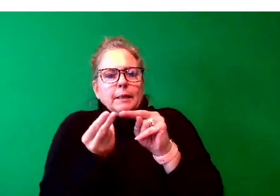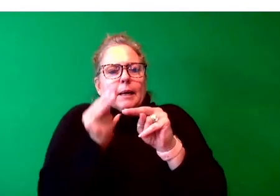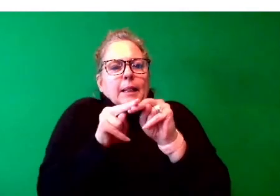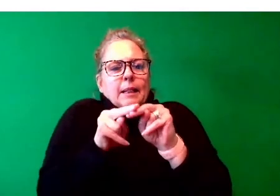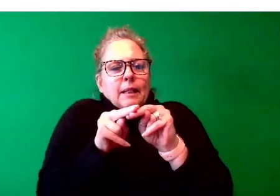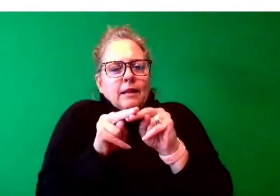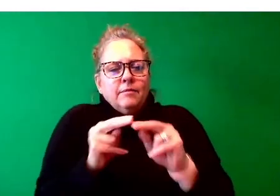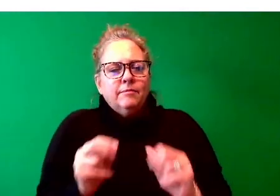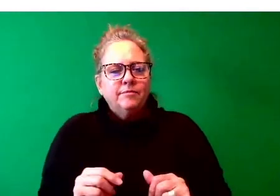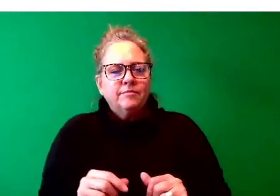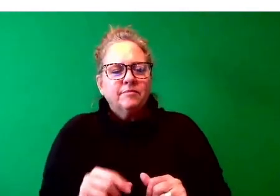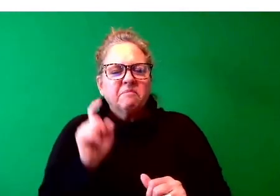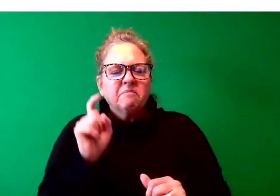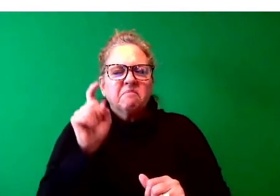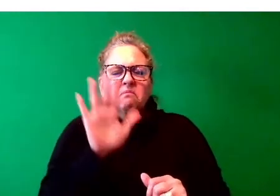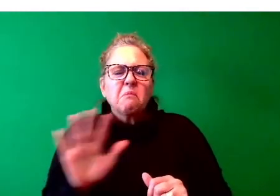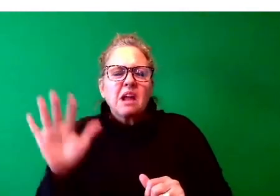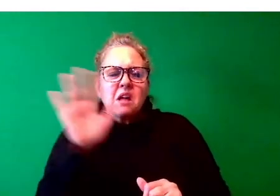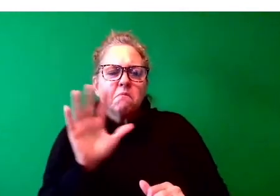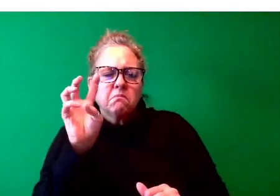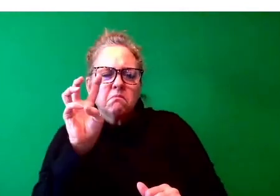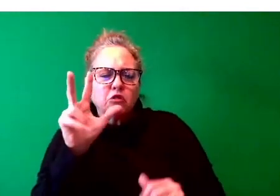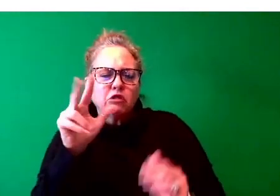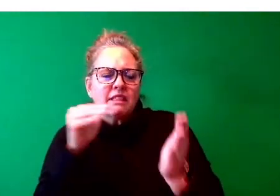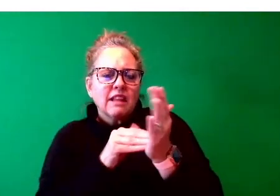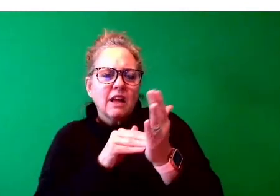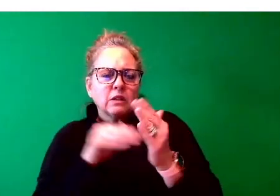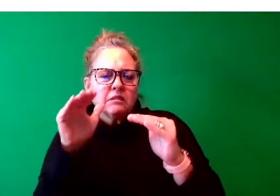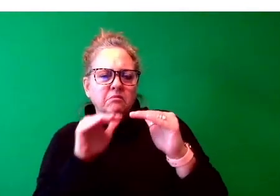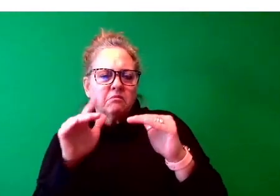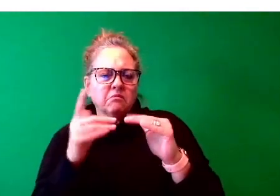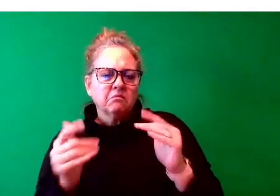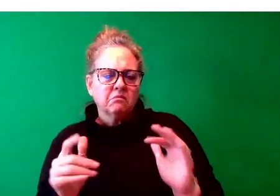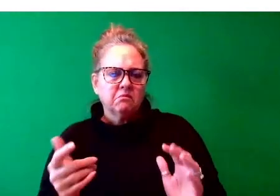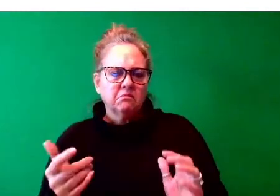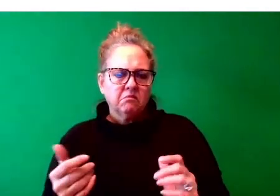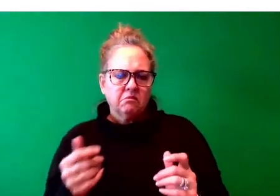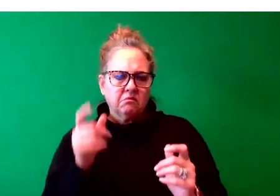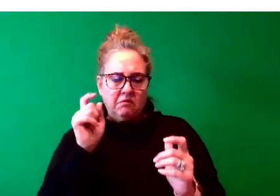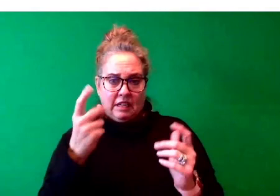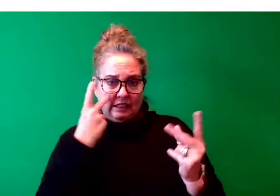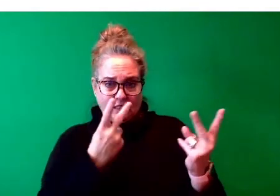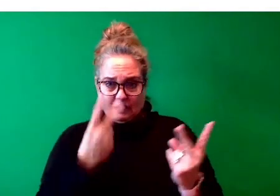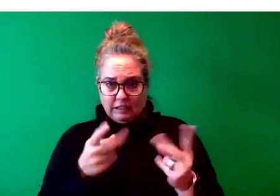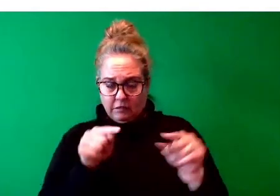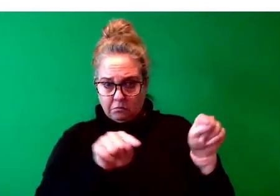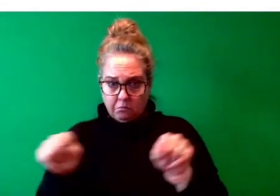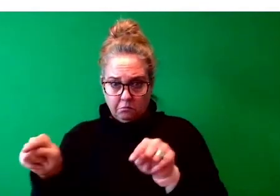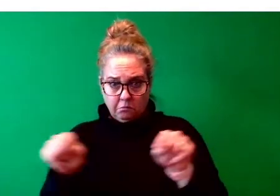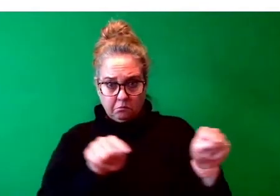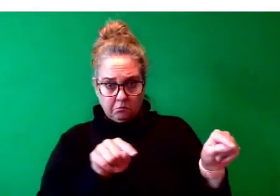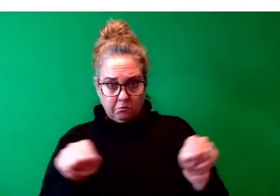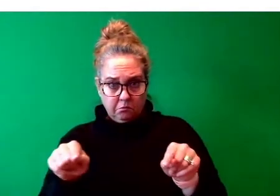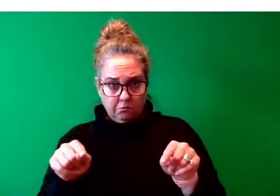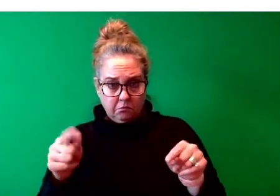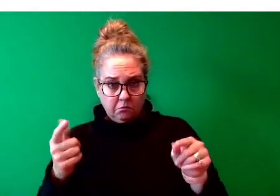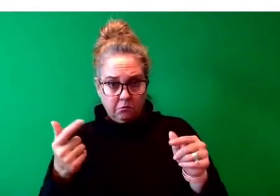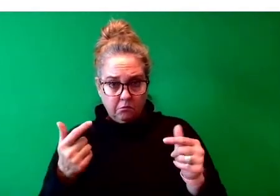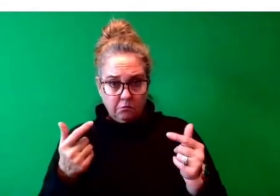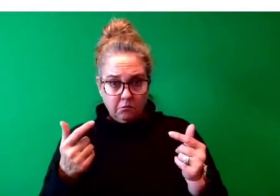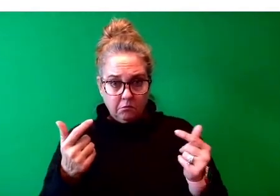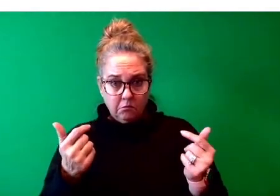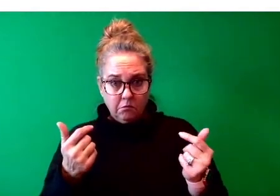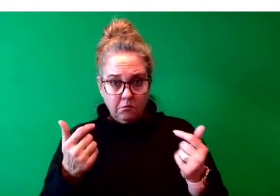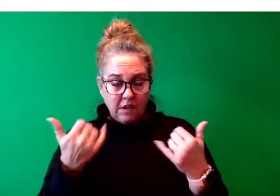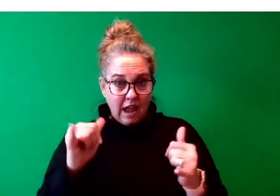$63,000. Okay. Board members, you have it in front of you. You have had a chance to look at it. Any questions or